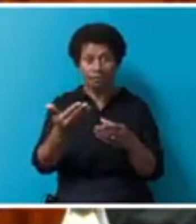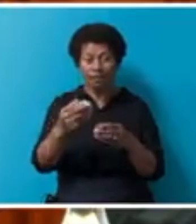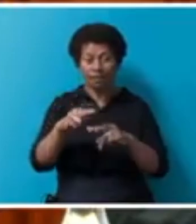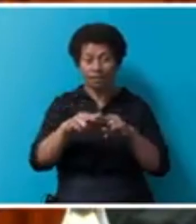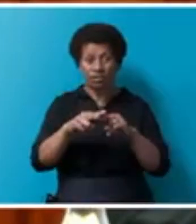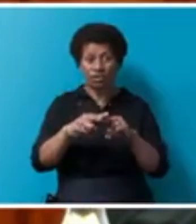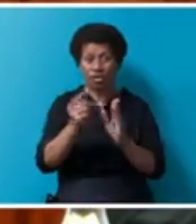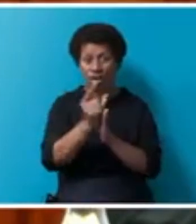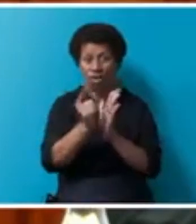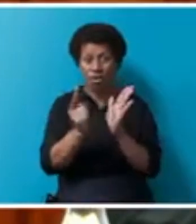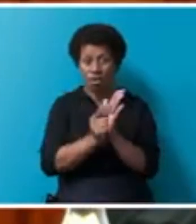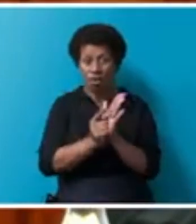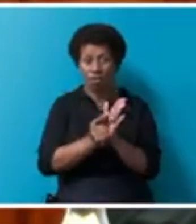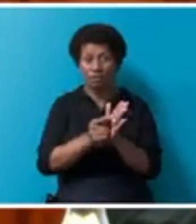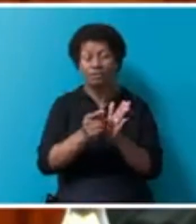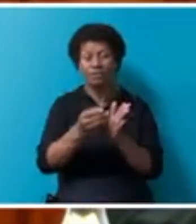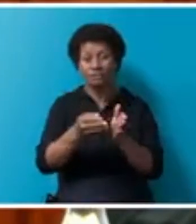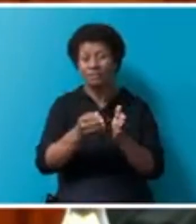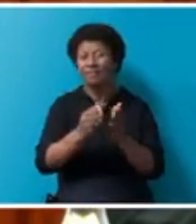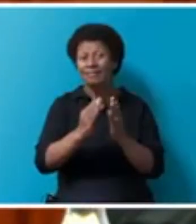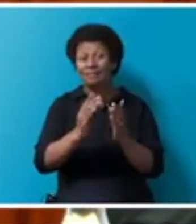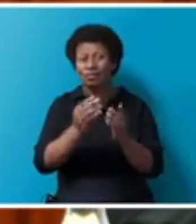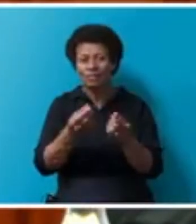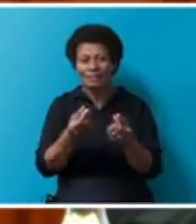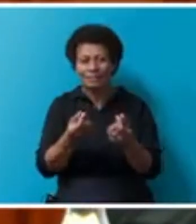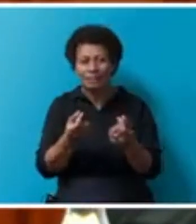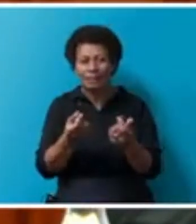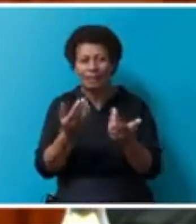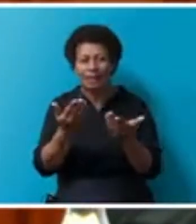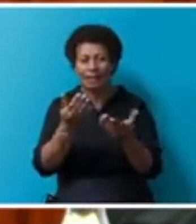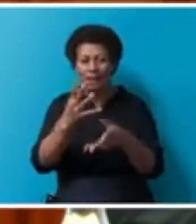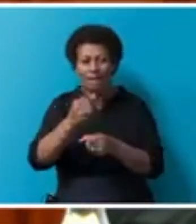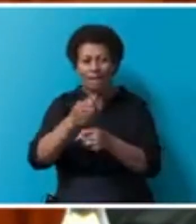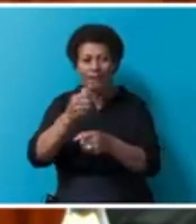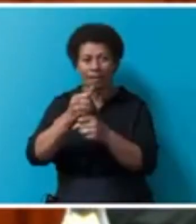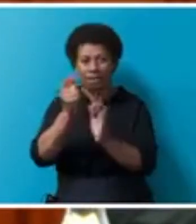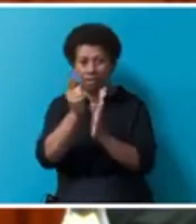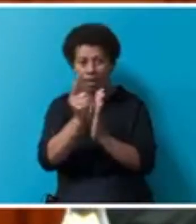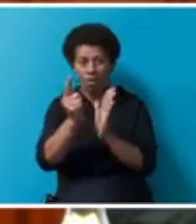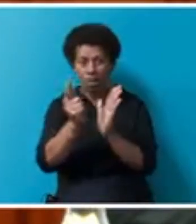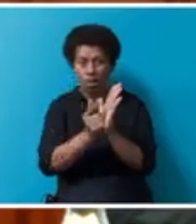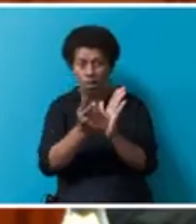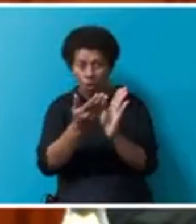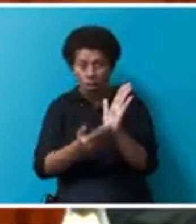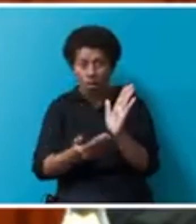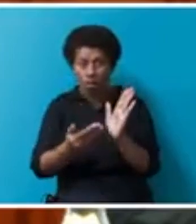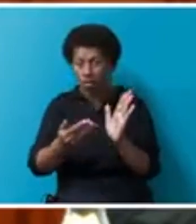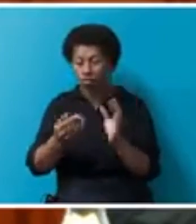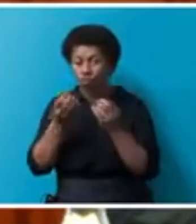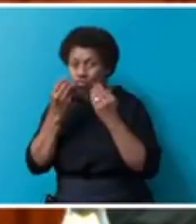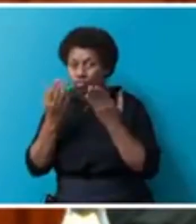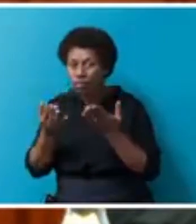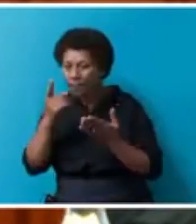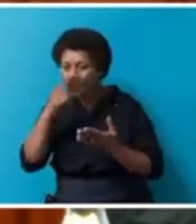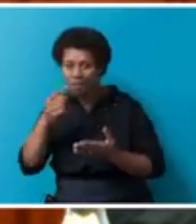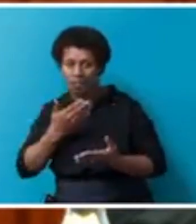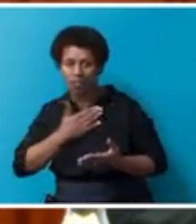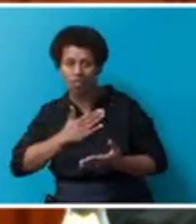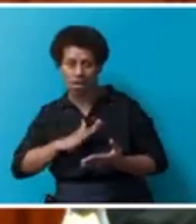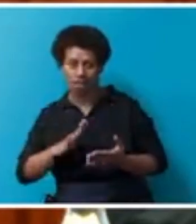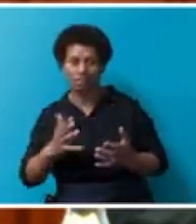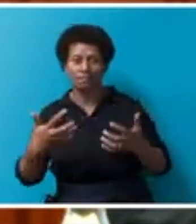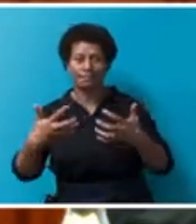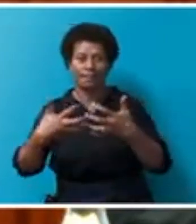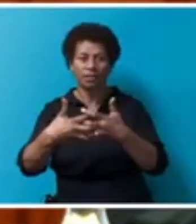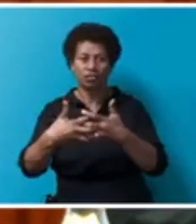delivering on its mandate to simplify, update, and ensure that laws reflect the will of the people. Recently,